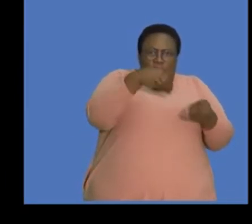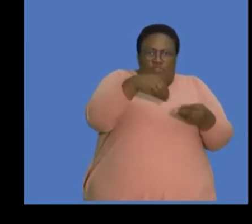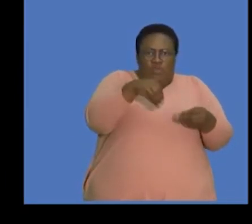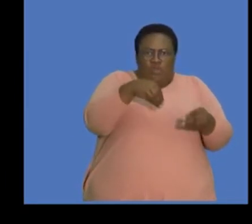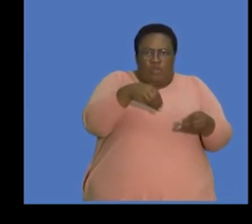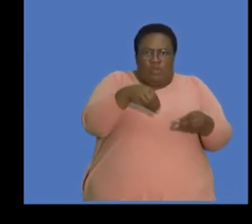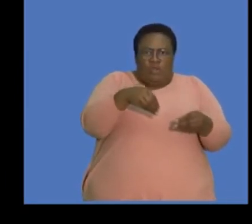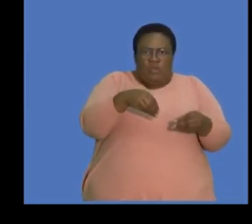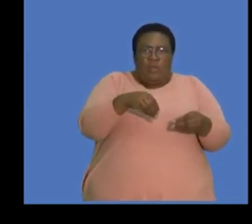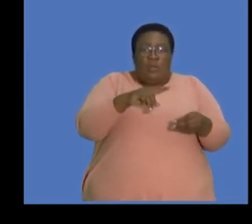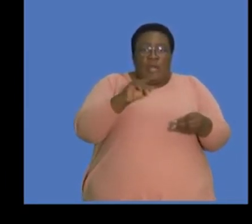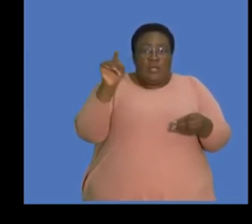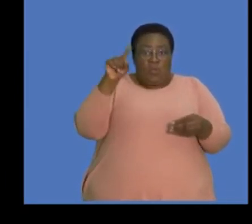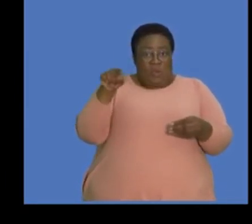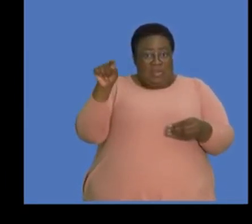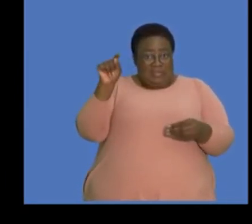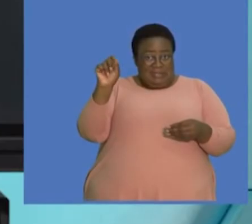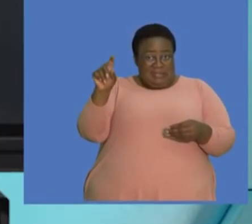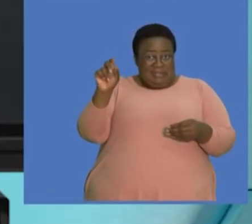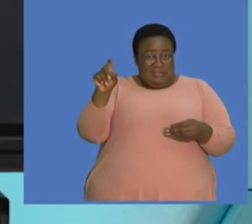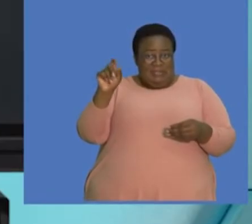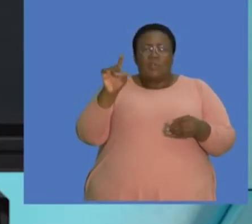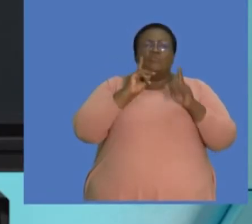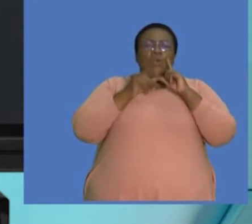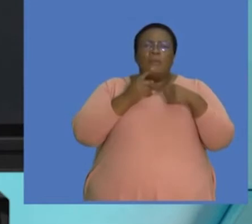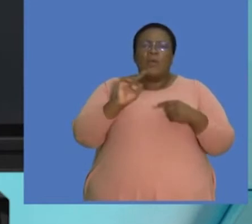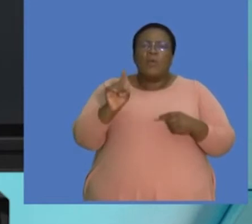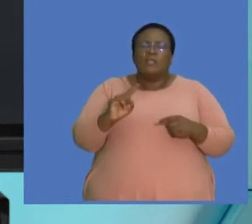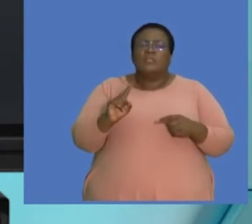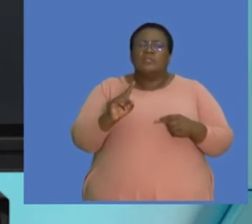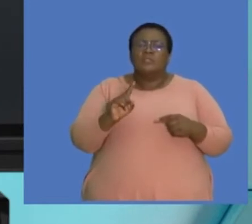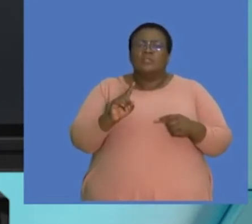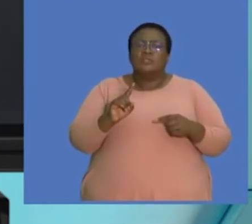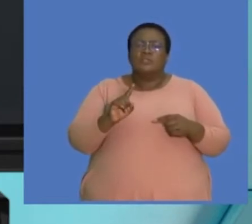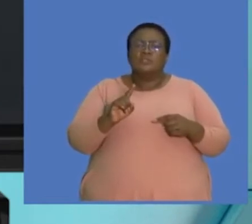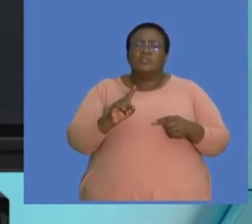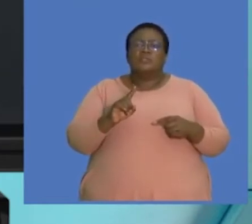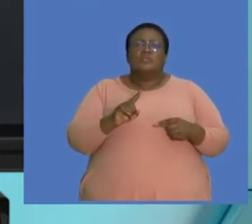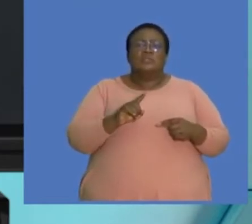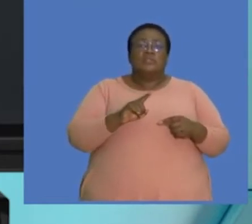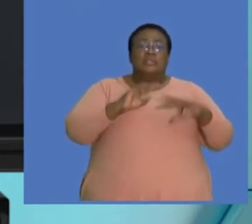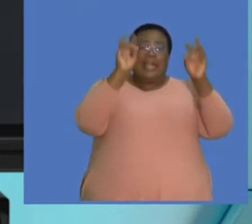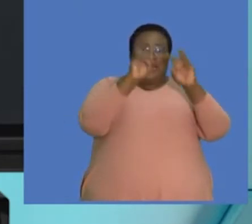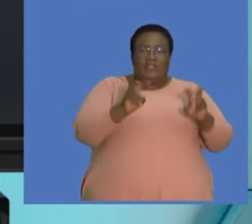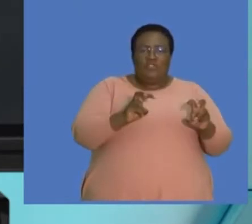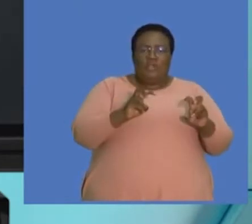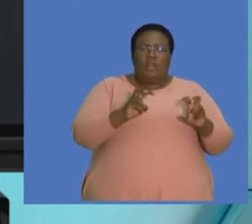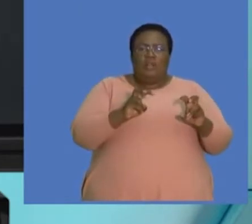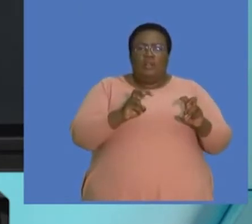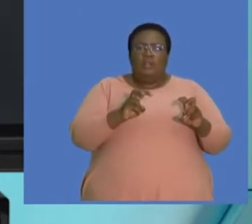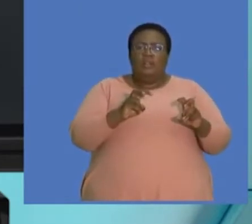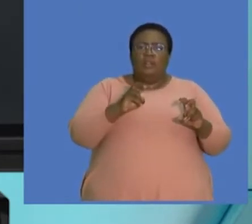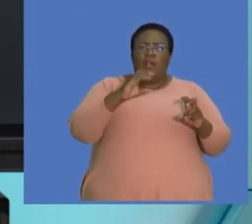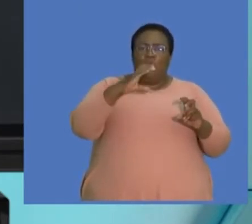conductors. So when you talk of conductors, what exactly are you talking about? You're talking about electrical conductivity in